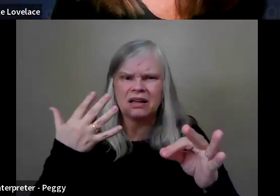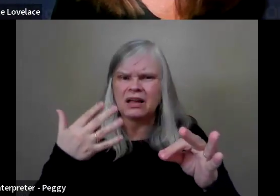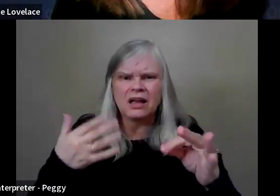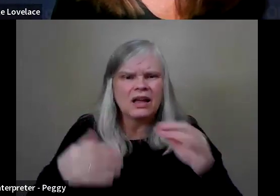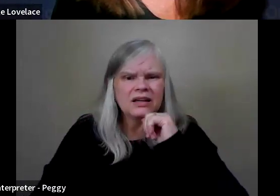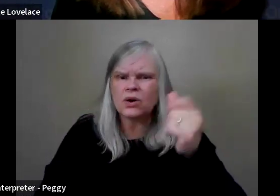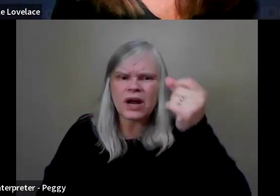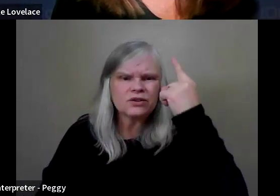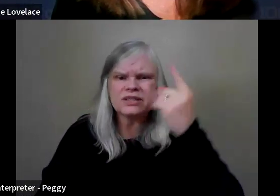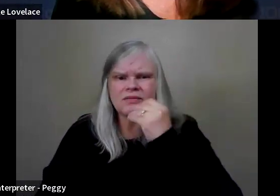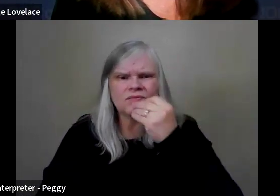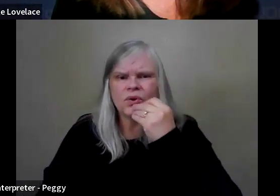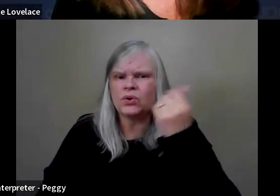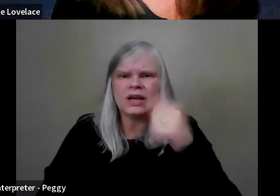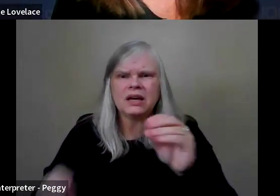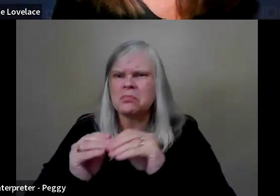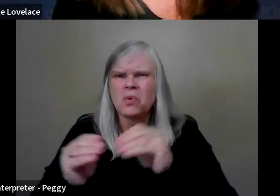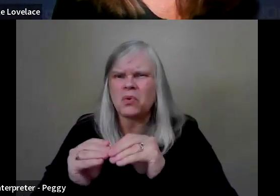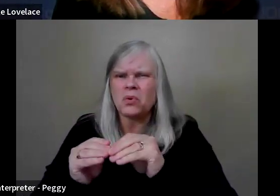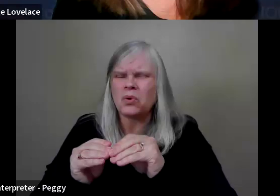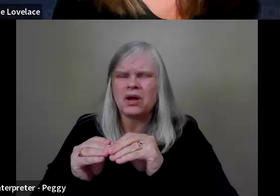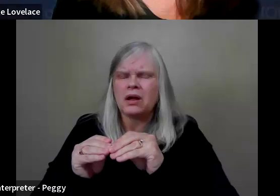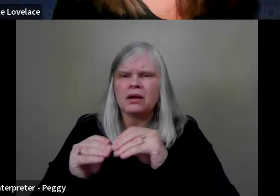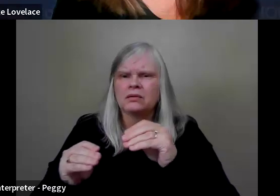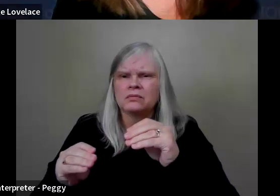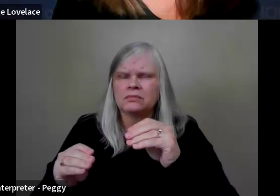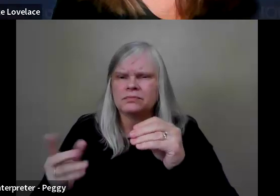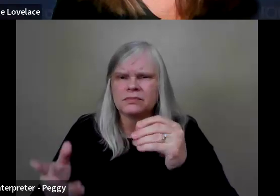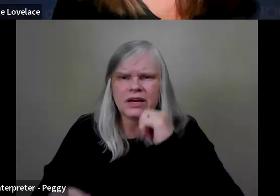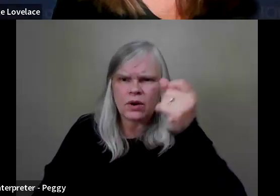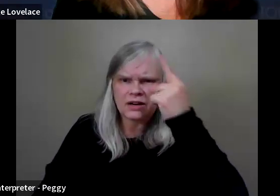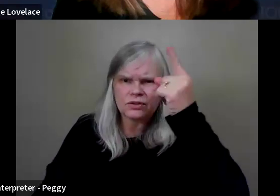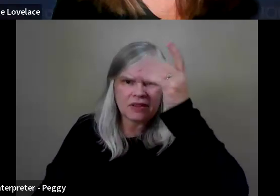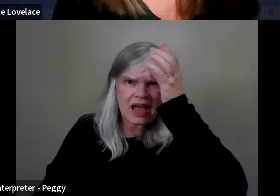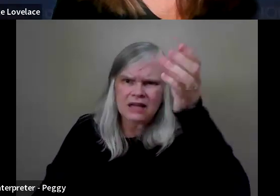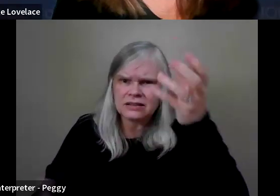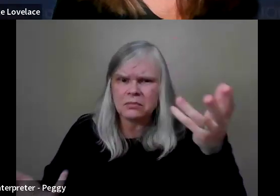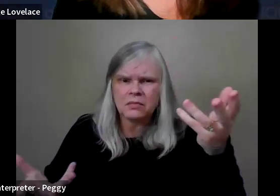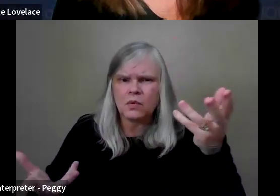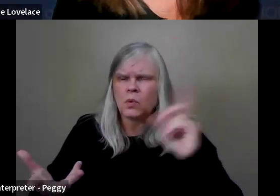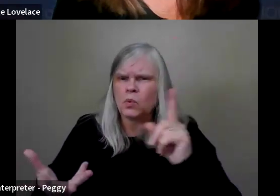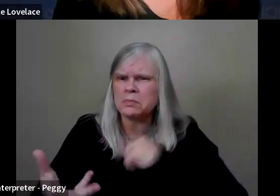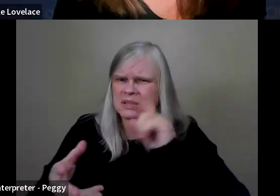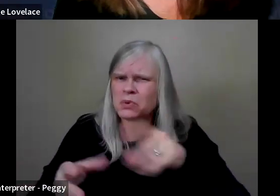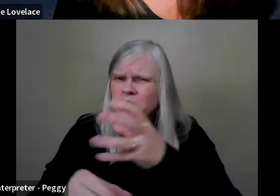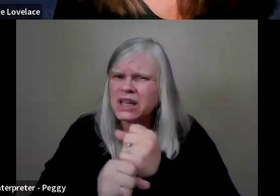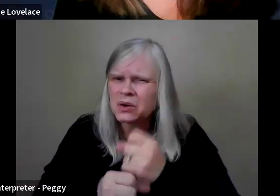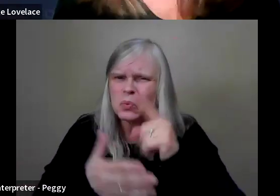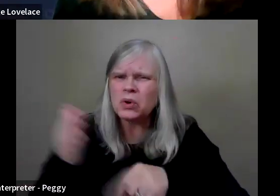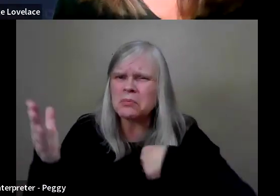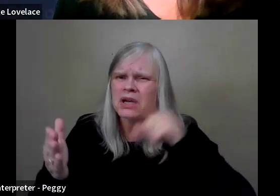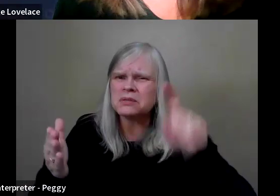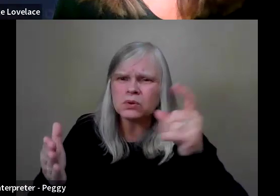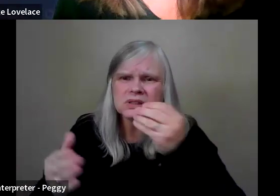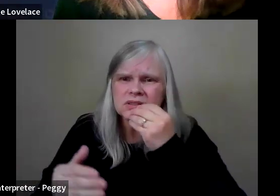anymore. I don't always get the concept anymore. So I don't know what I'm supposed to get or what I'm supposed to eat. I know it probably